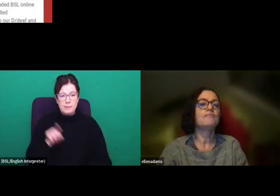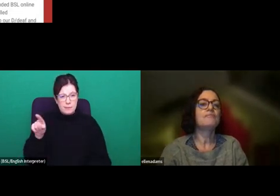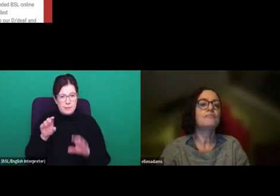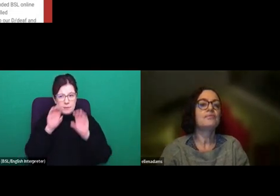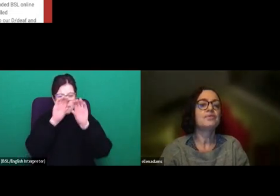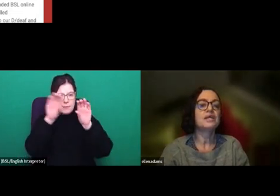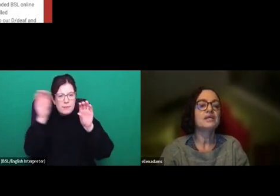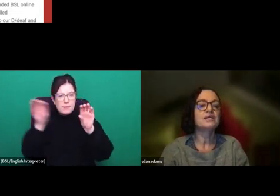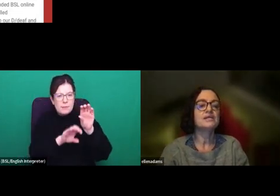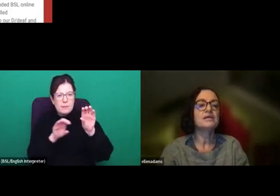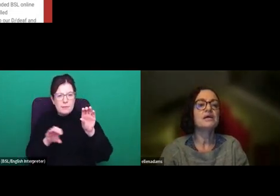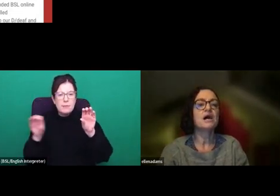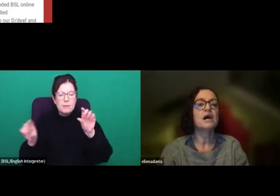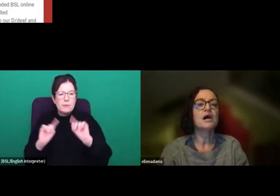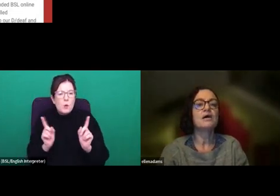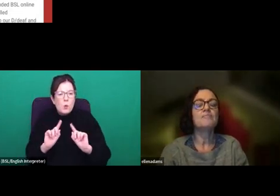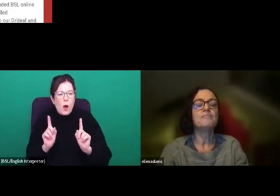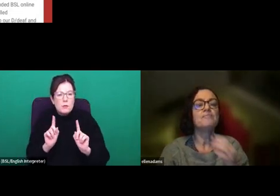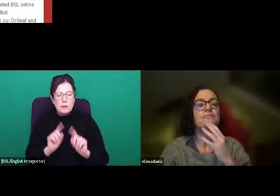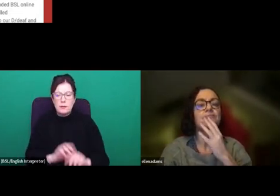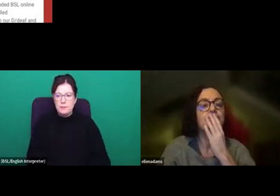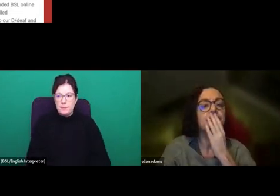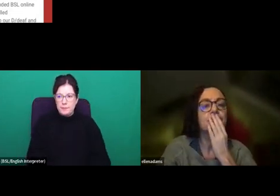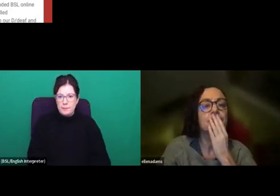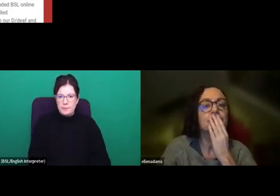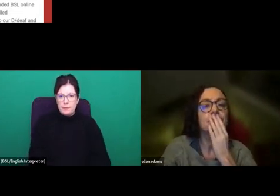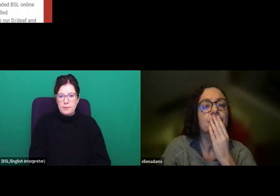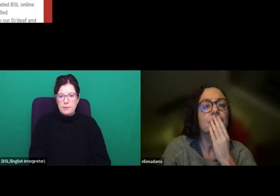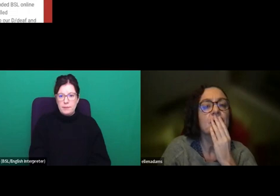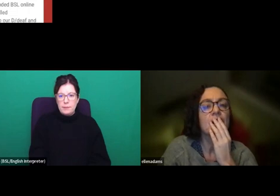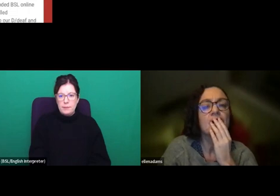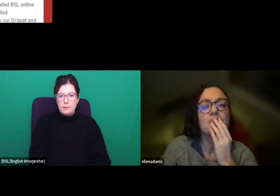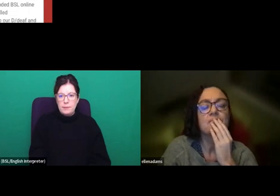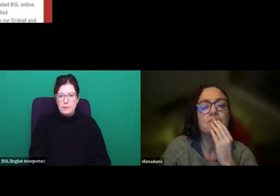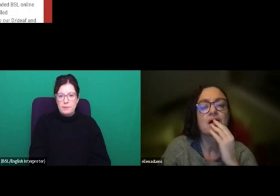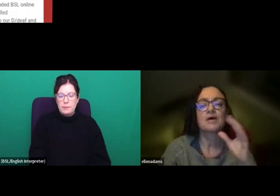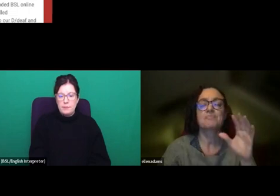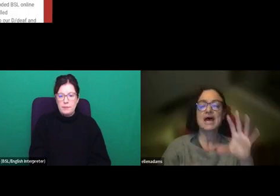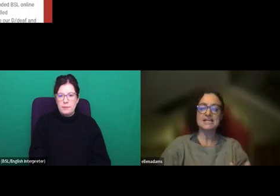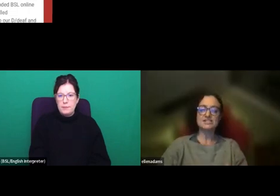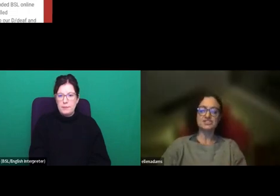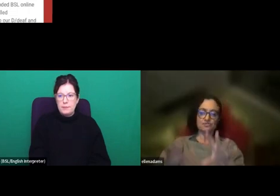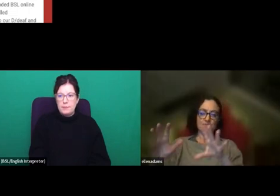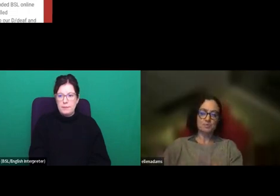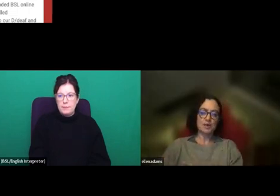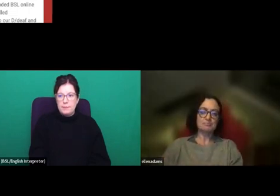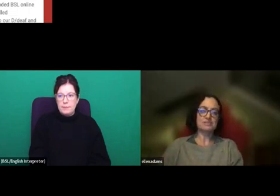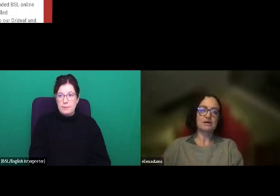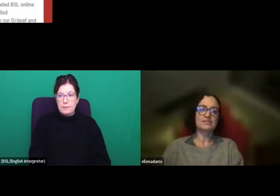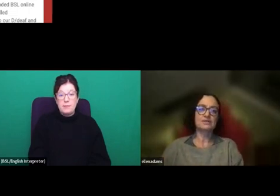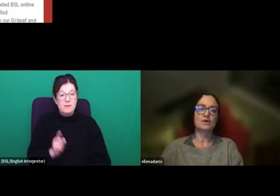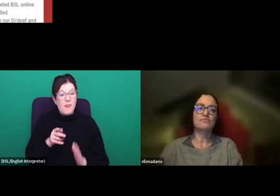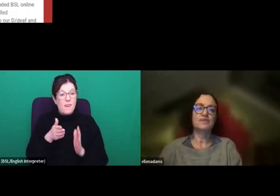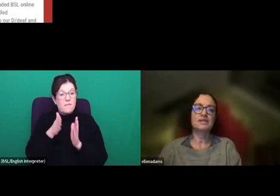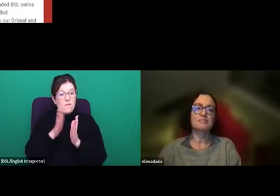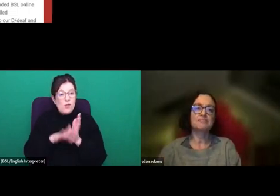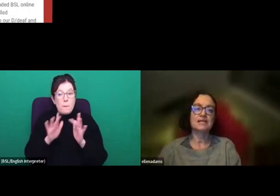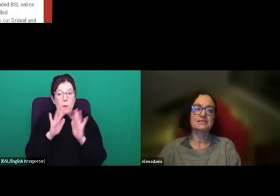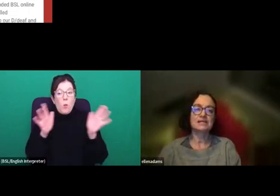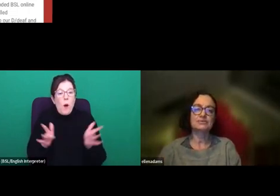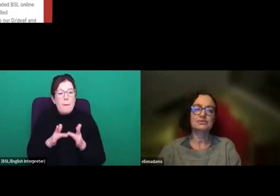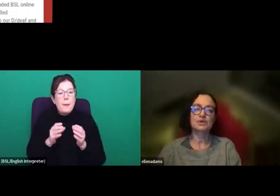the page from the website of